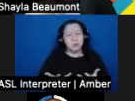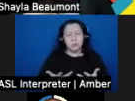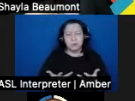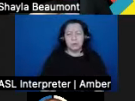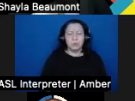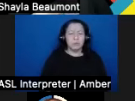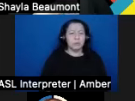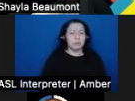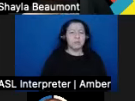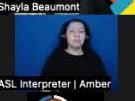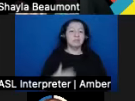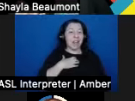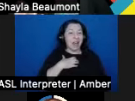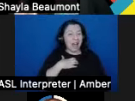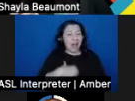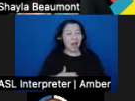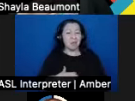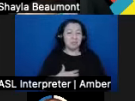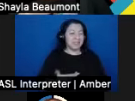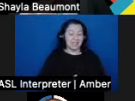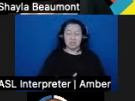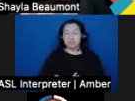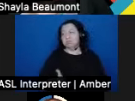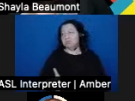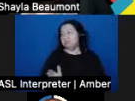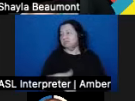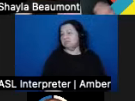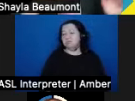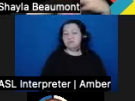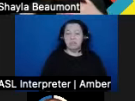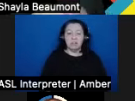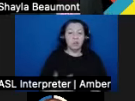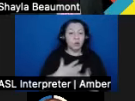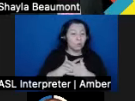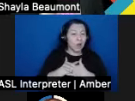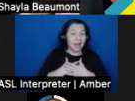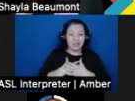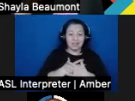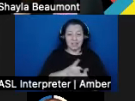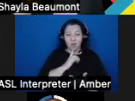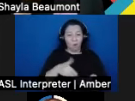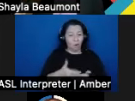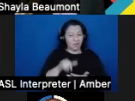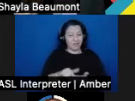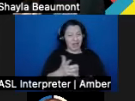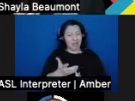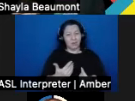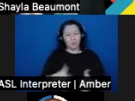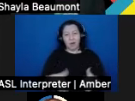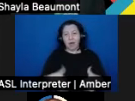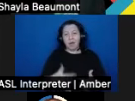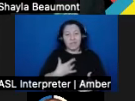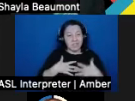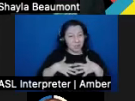Loss of our appetite, not getting rest, and how much that could even interact with already feeling